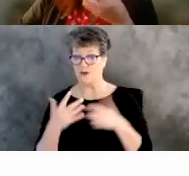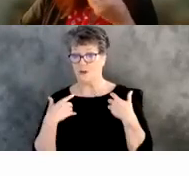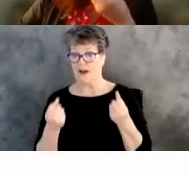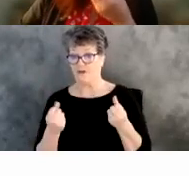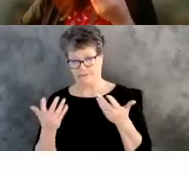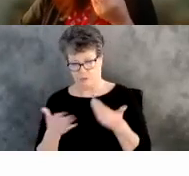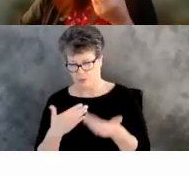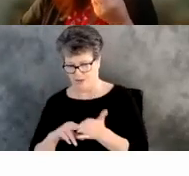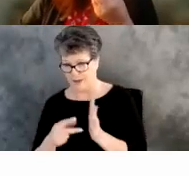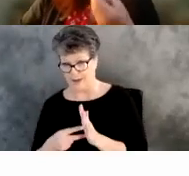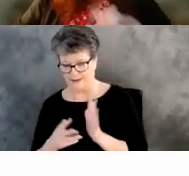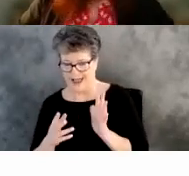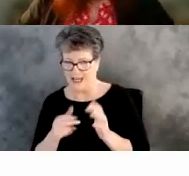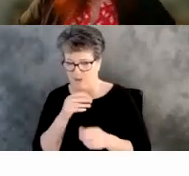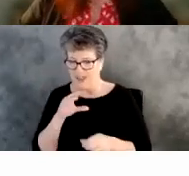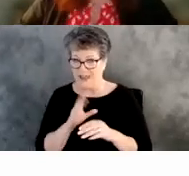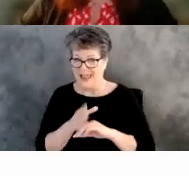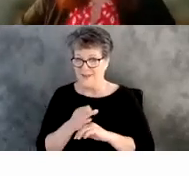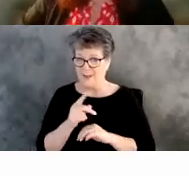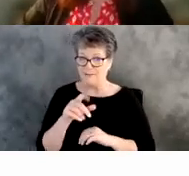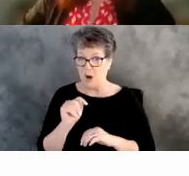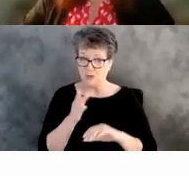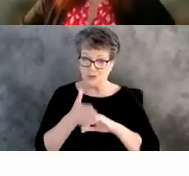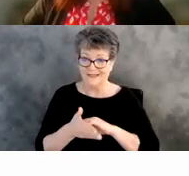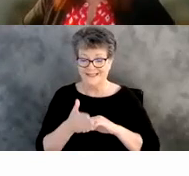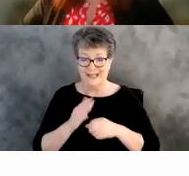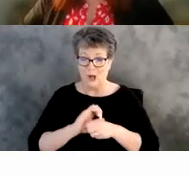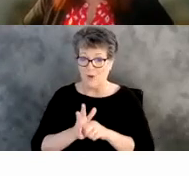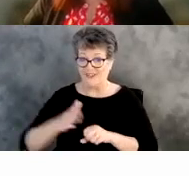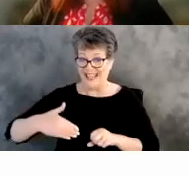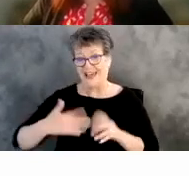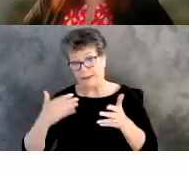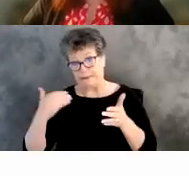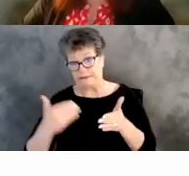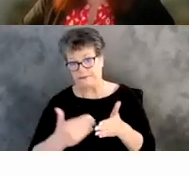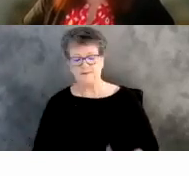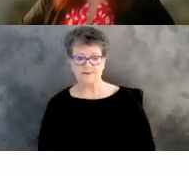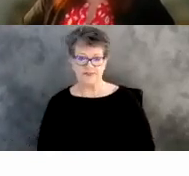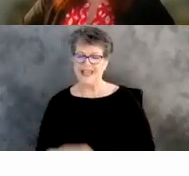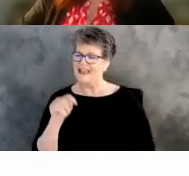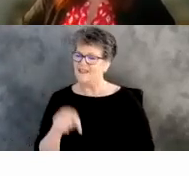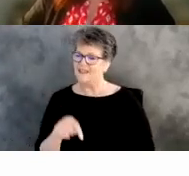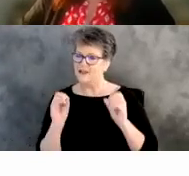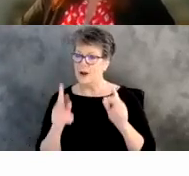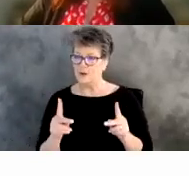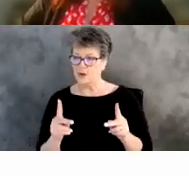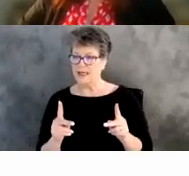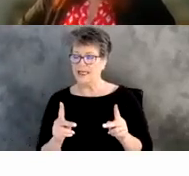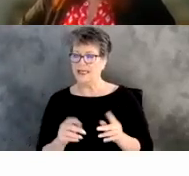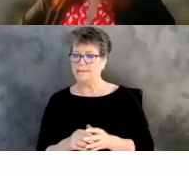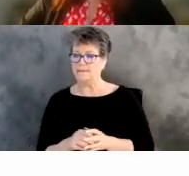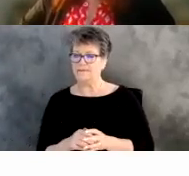I don't think we're in the post-COVID world yet, but we're getting there, is that this is an opportunity